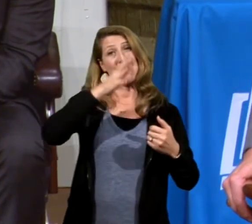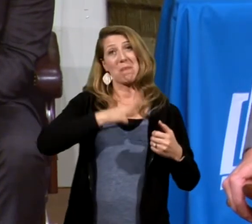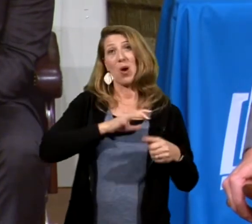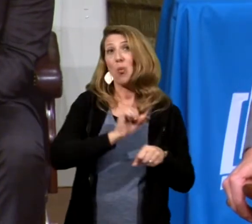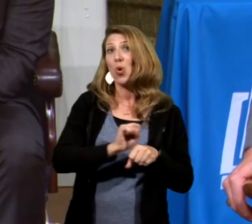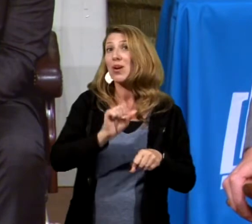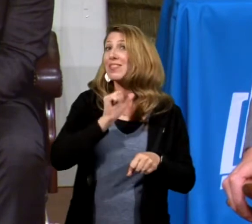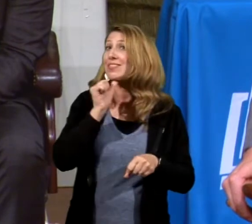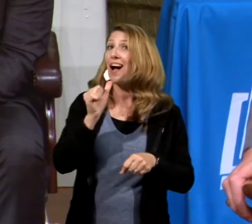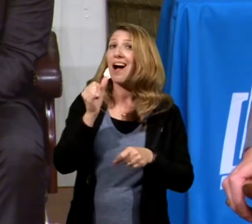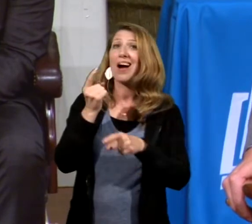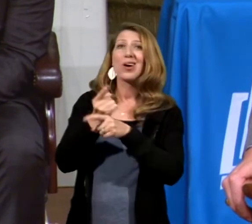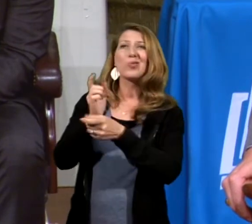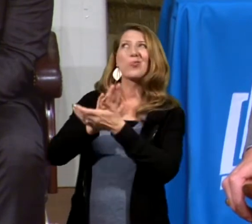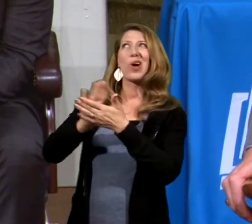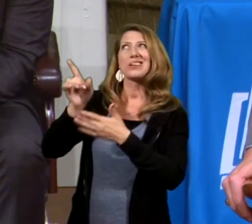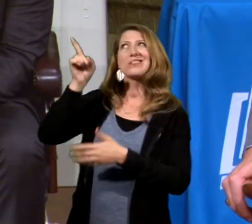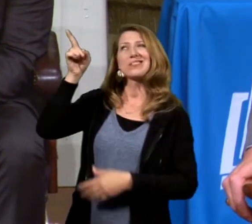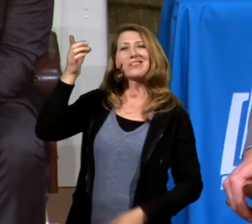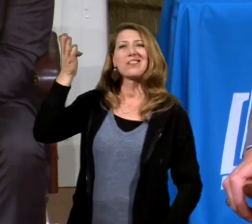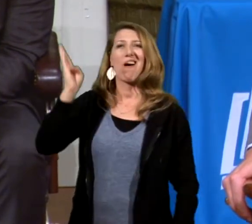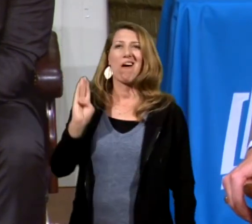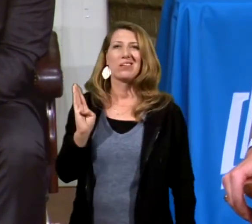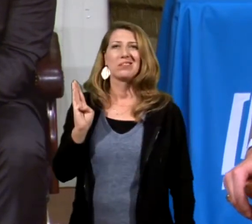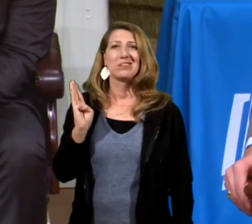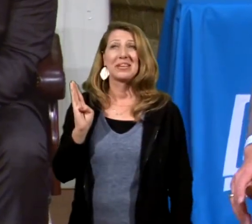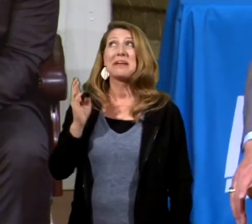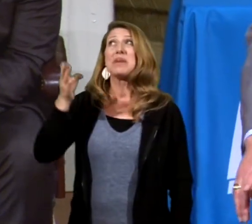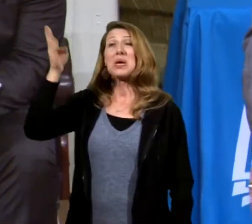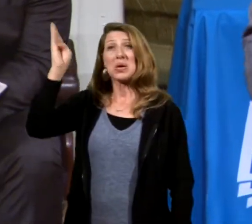not the righteousness of God. For anything